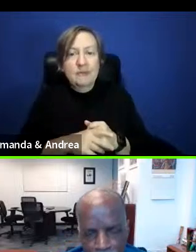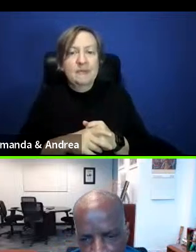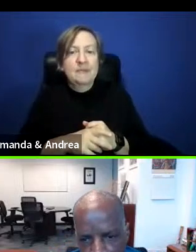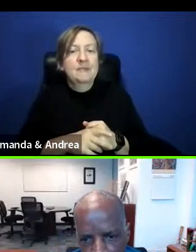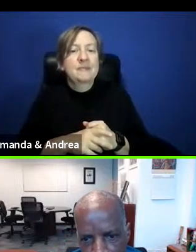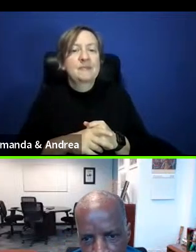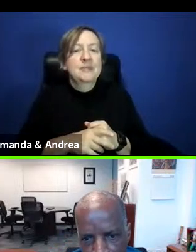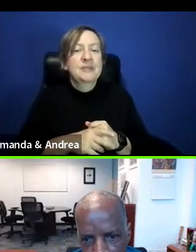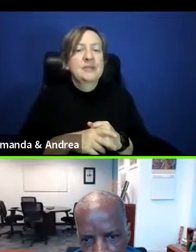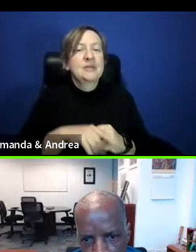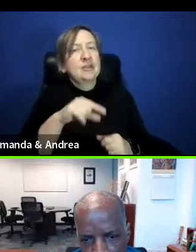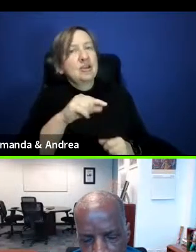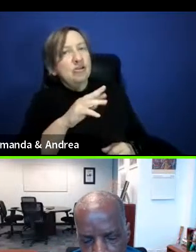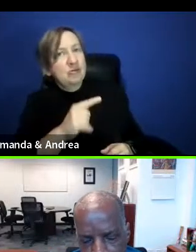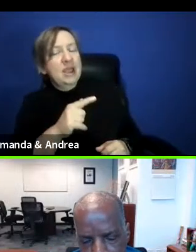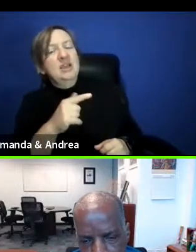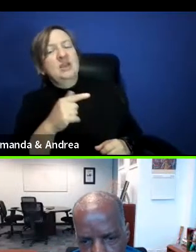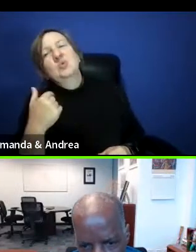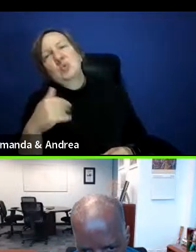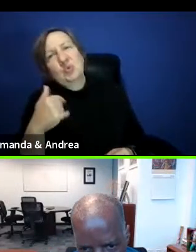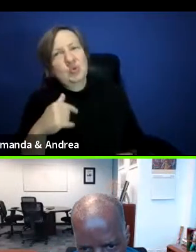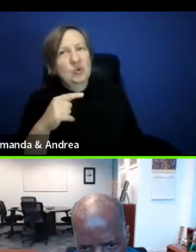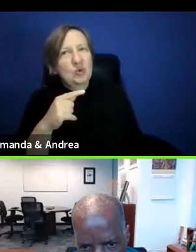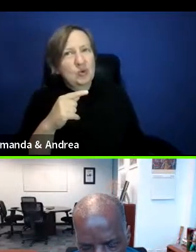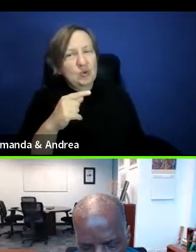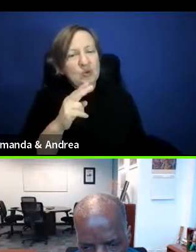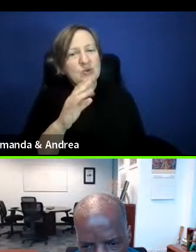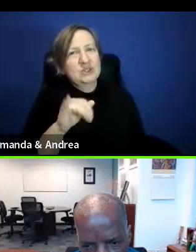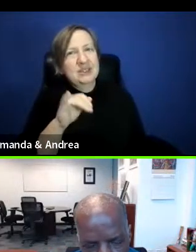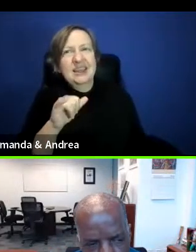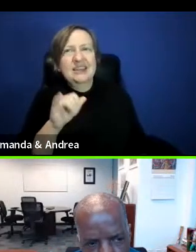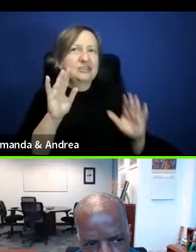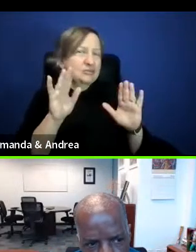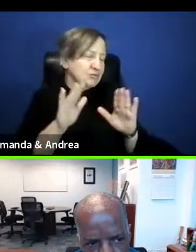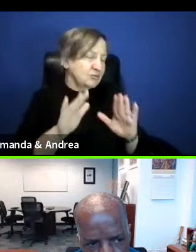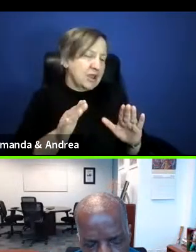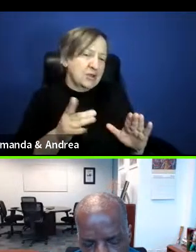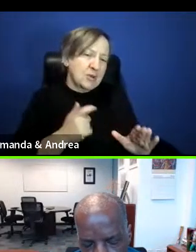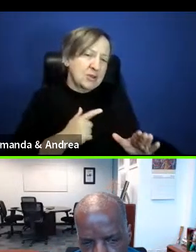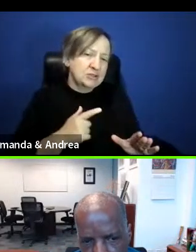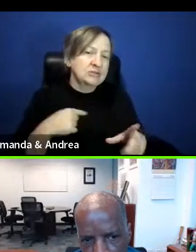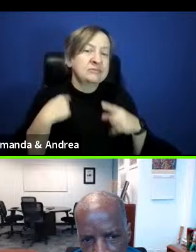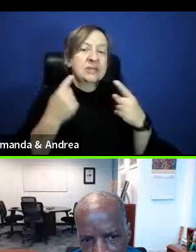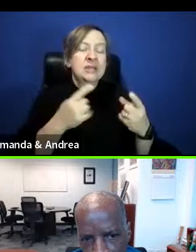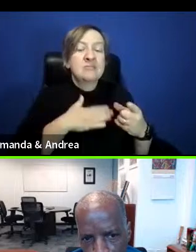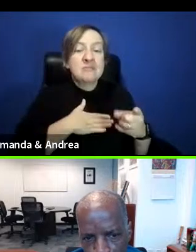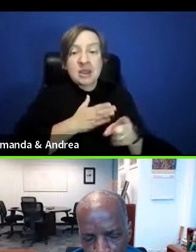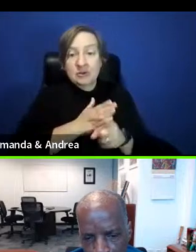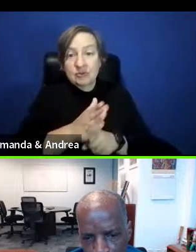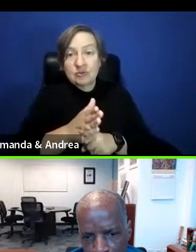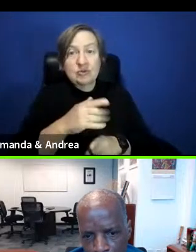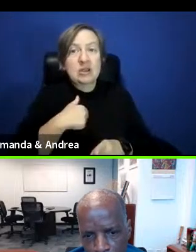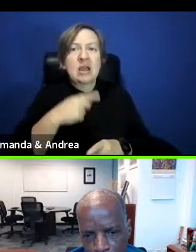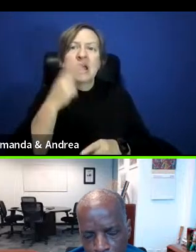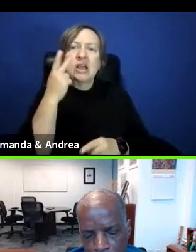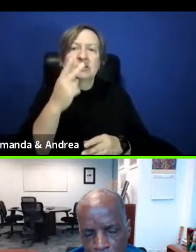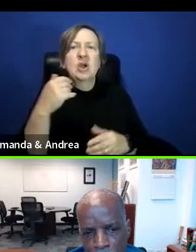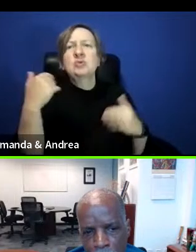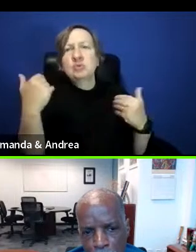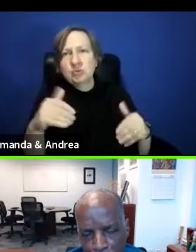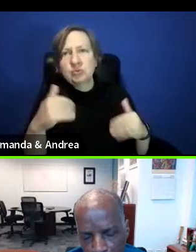Lucy, that's a great question. And throughout my career, I've seen the evolution